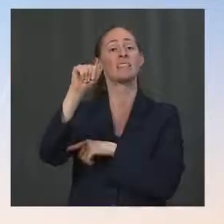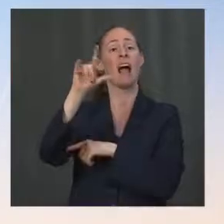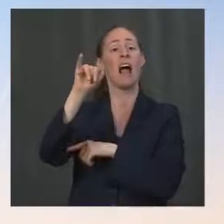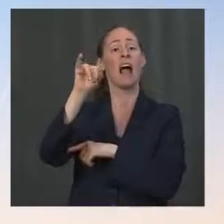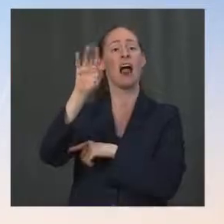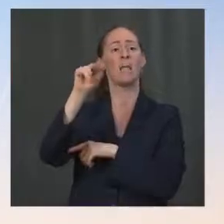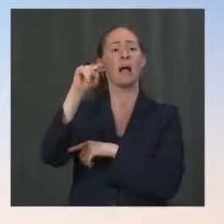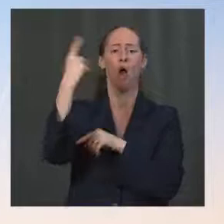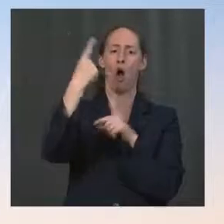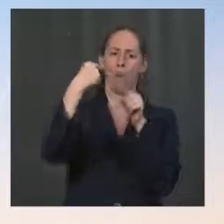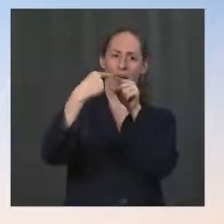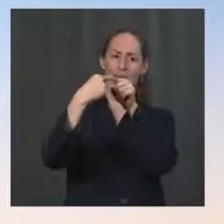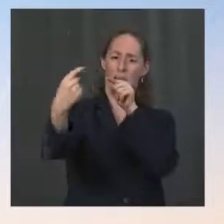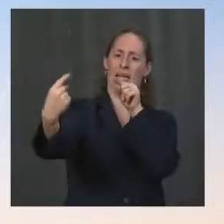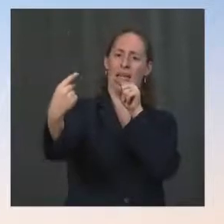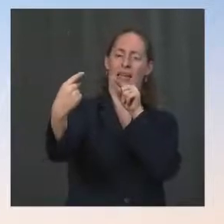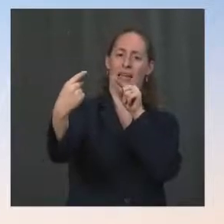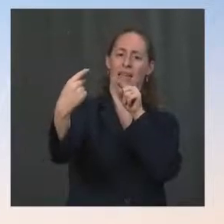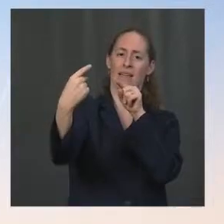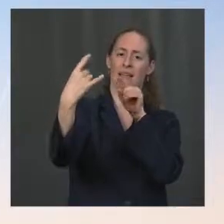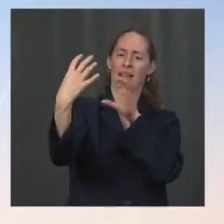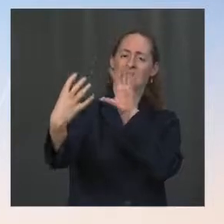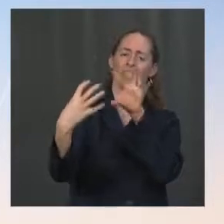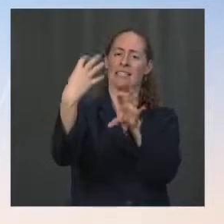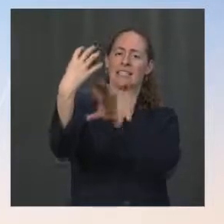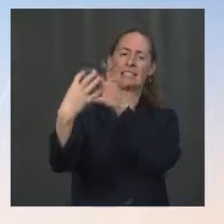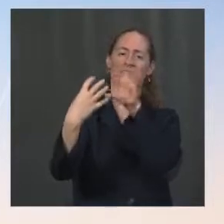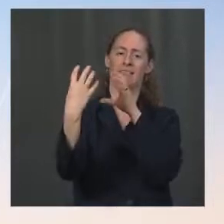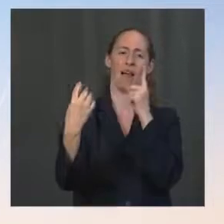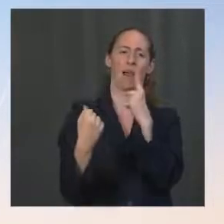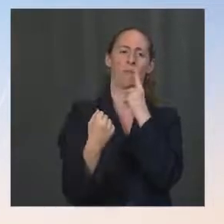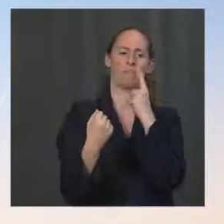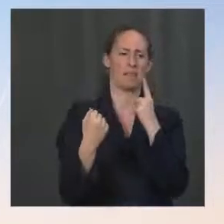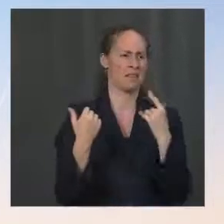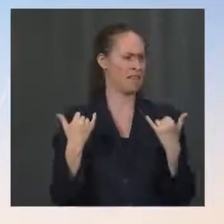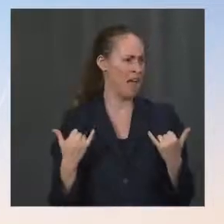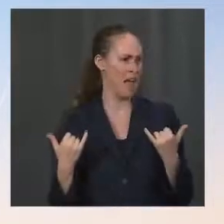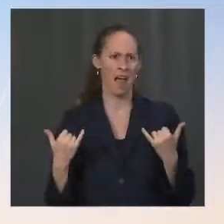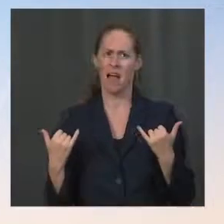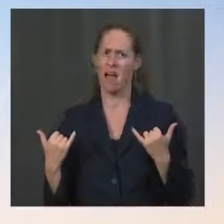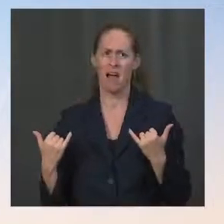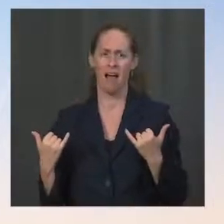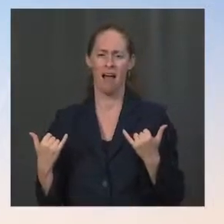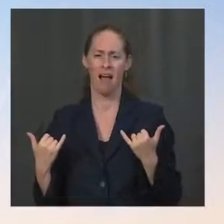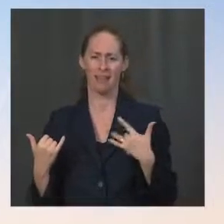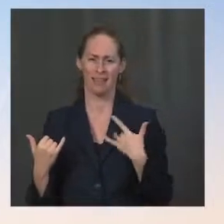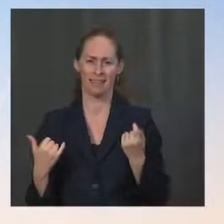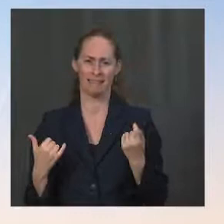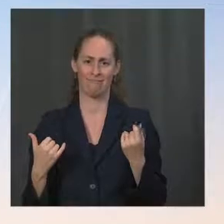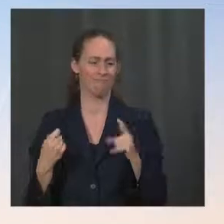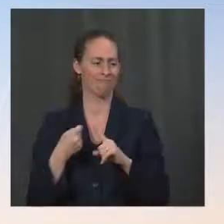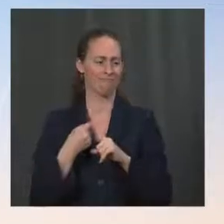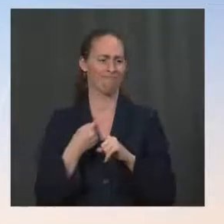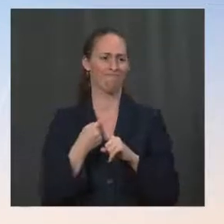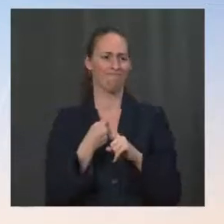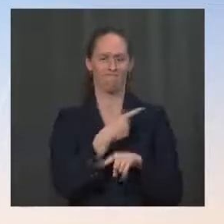fought. Is there a recognition inside the administration of the irony, sort of grim irony